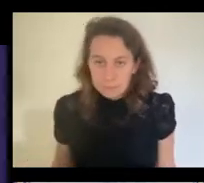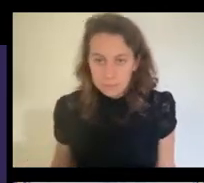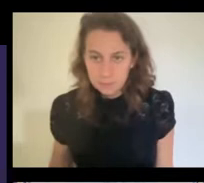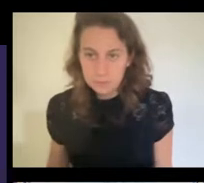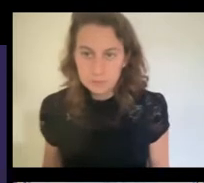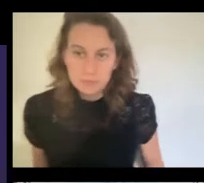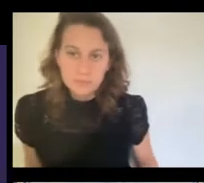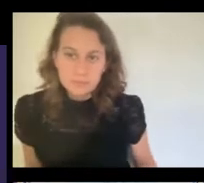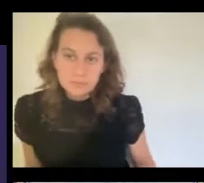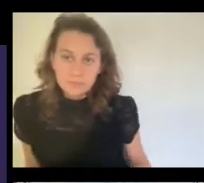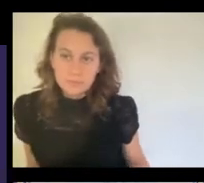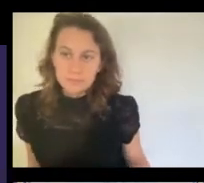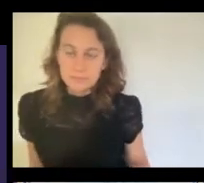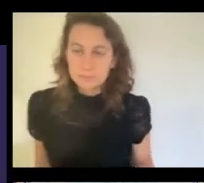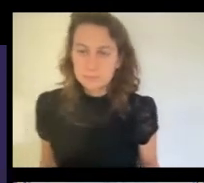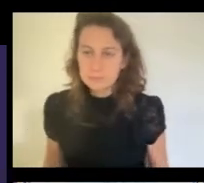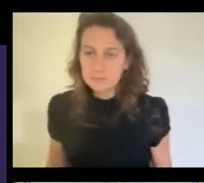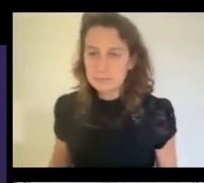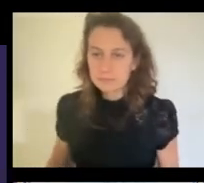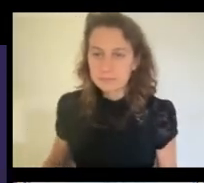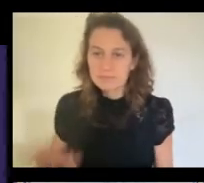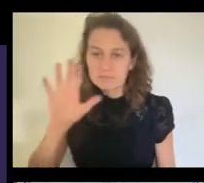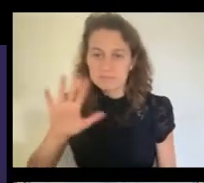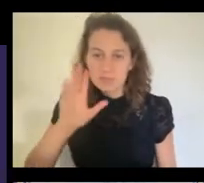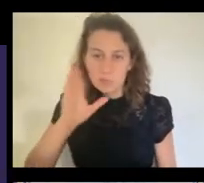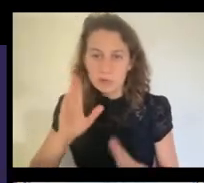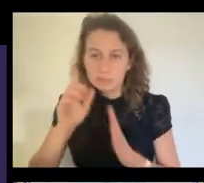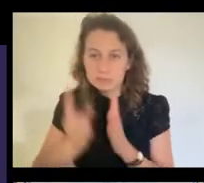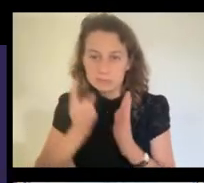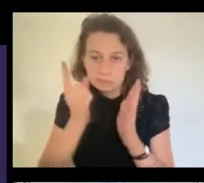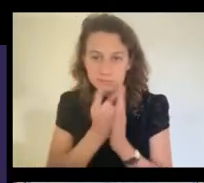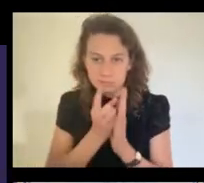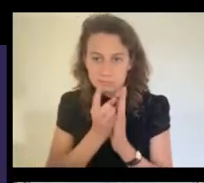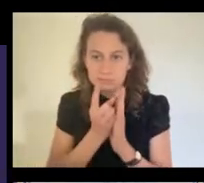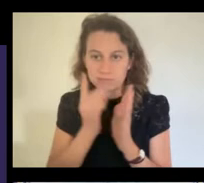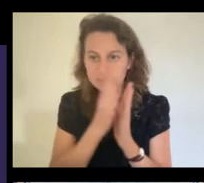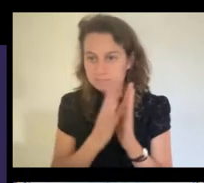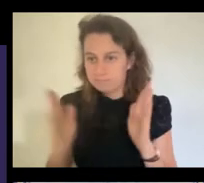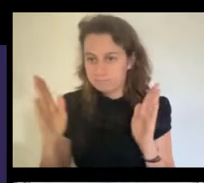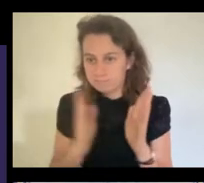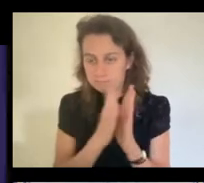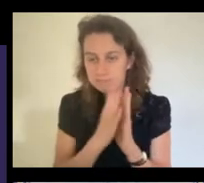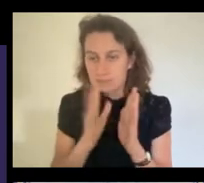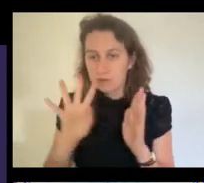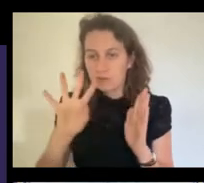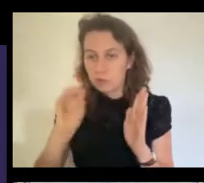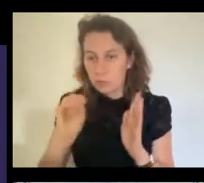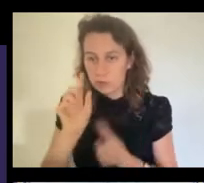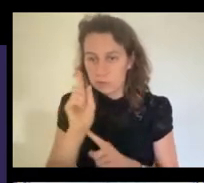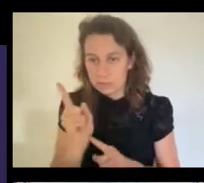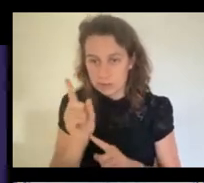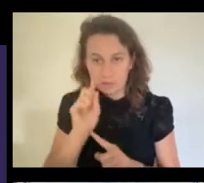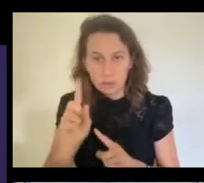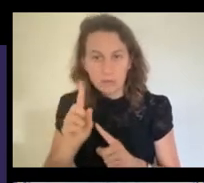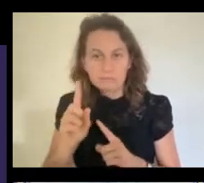A note about today's webinar, it'll run approximately 1 hour. The presentation will last approximately 40 minutes with time at the end for a